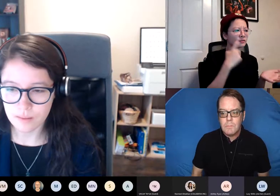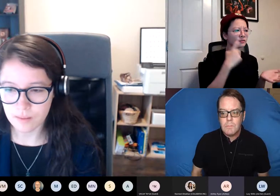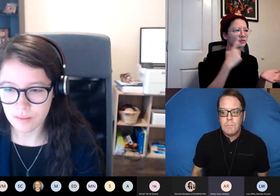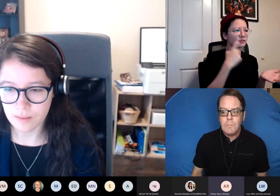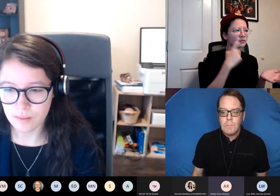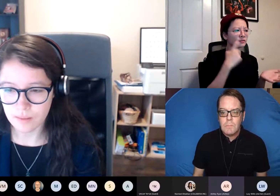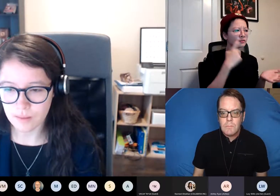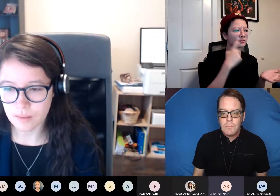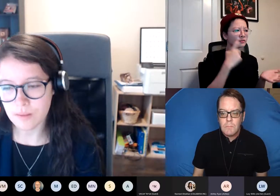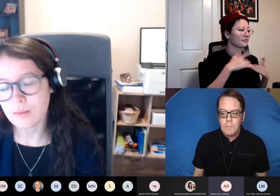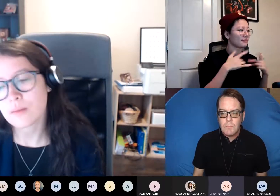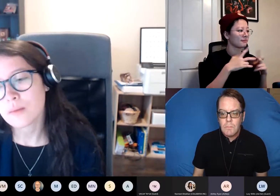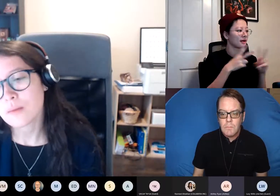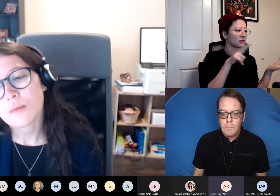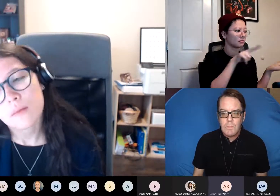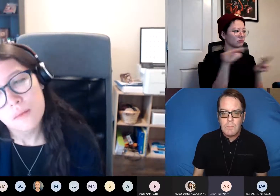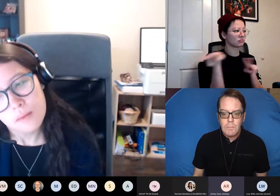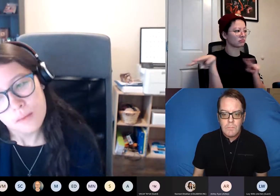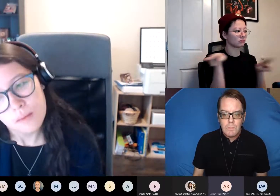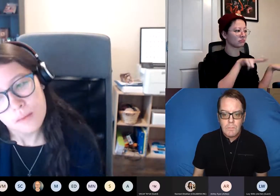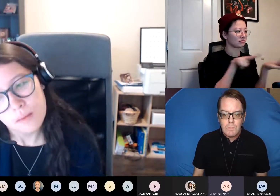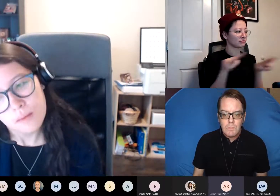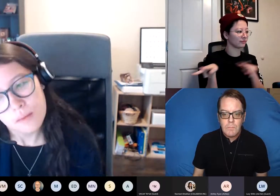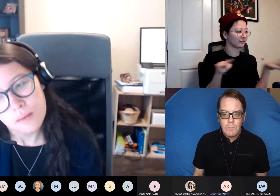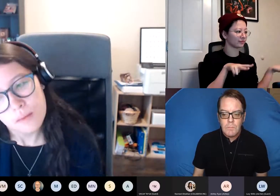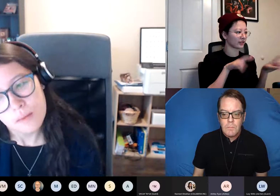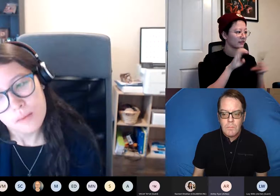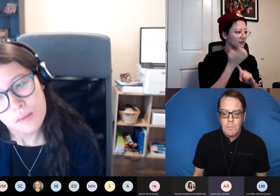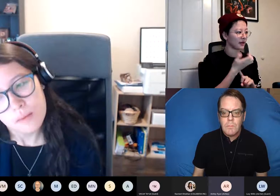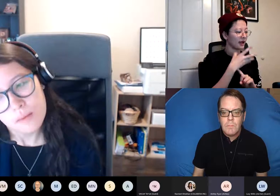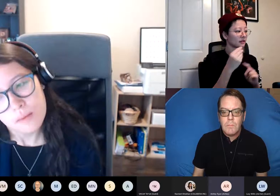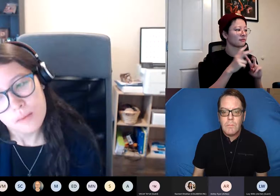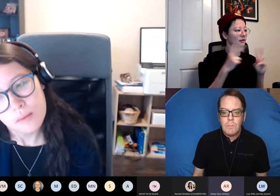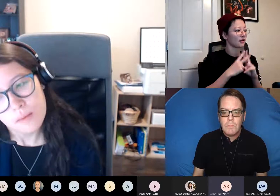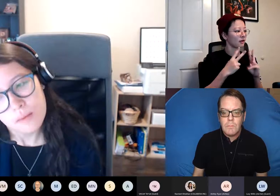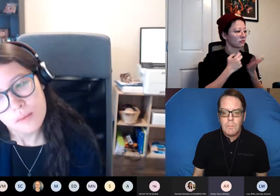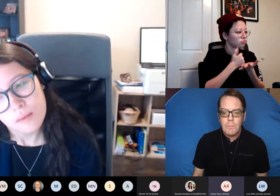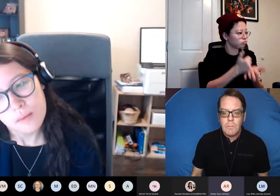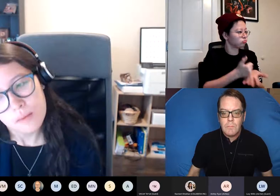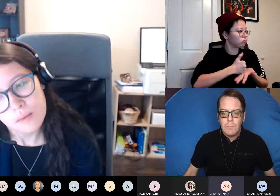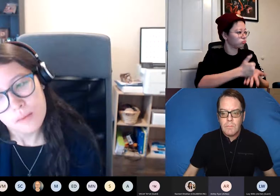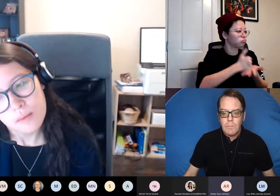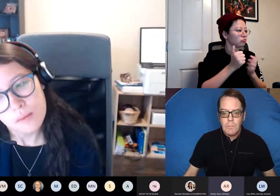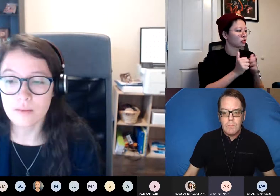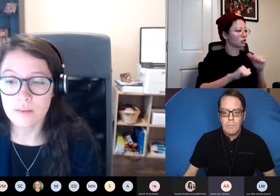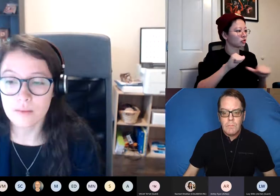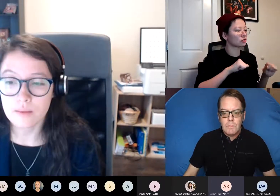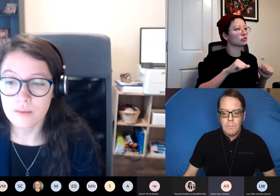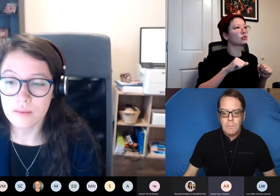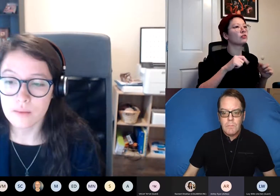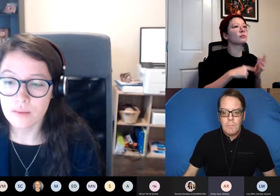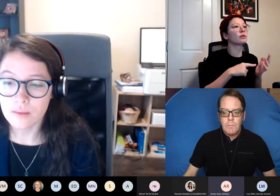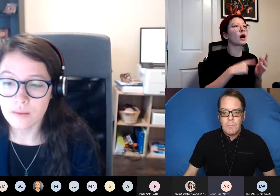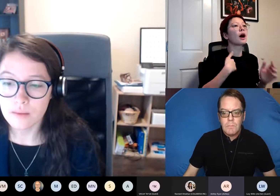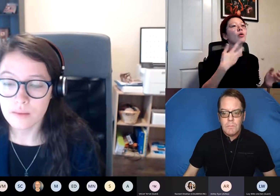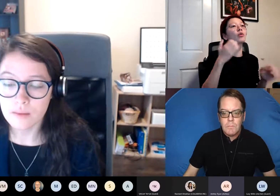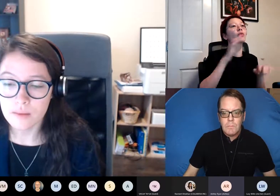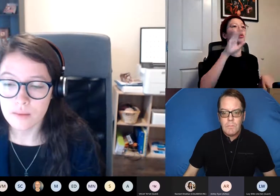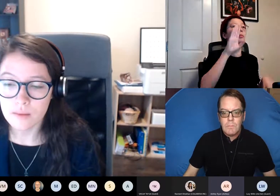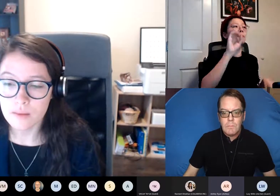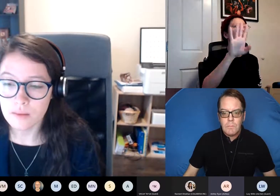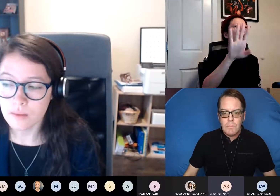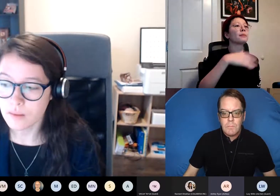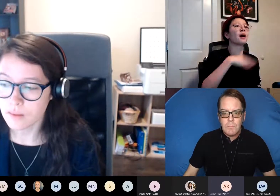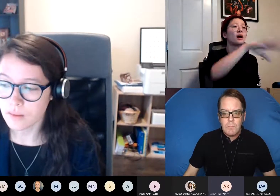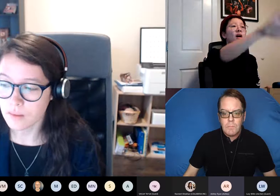that people will announce where they're going or where they're located. Also, deaf people are very visual people, and they help each other